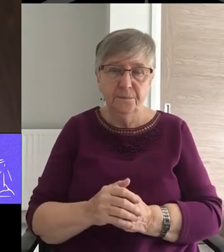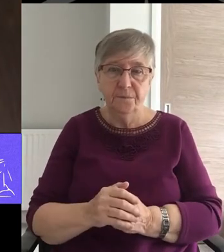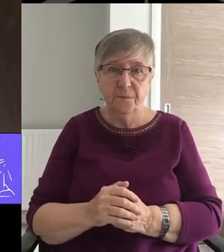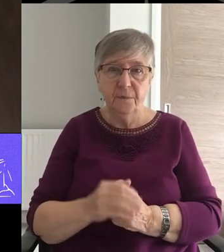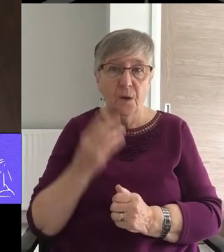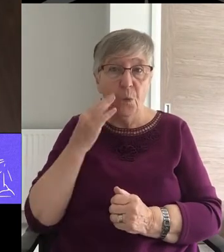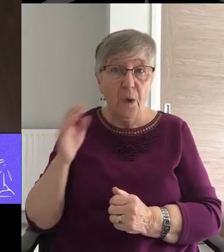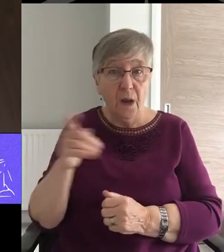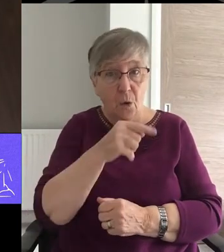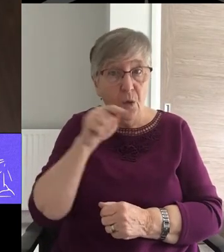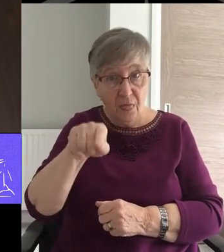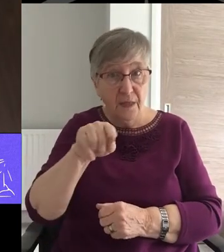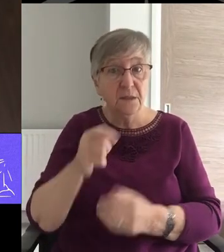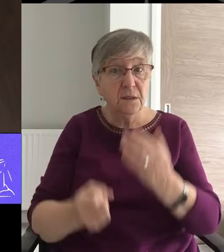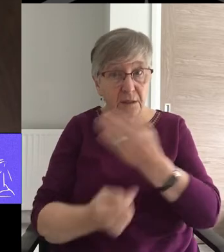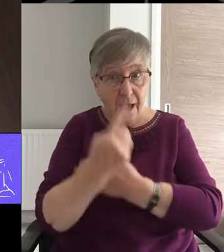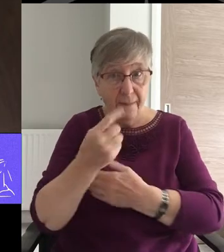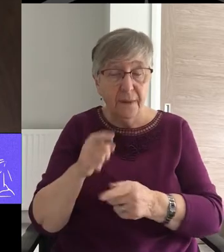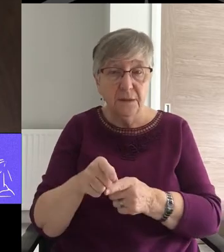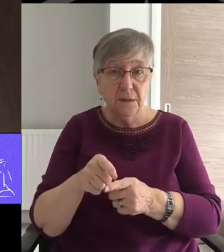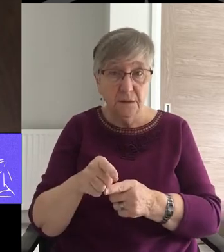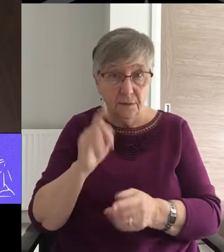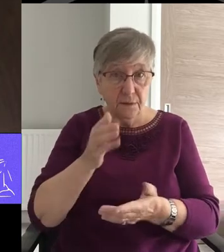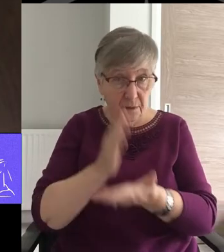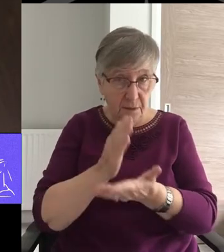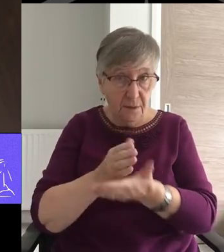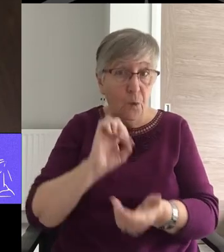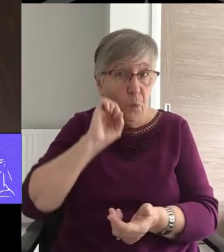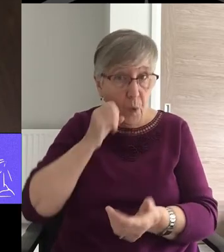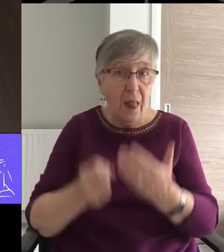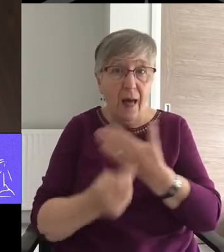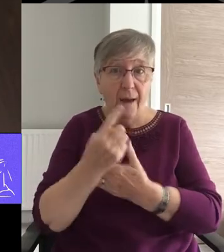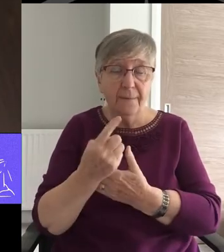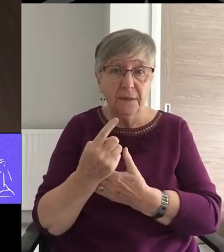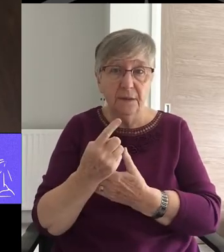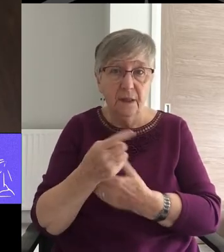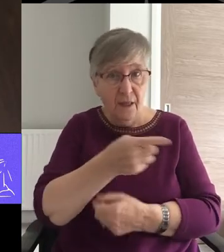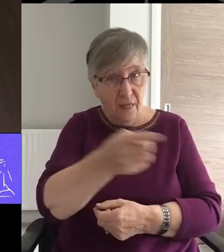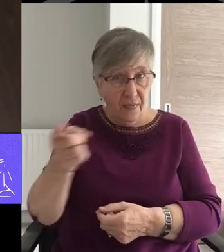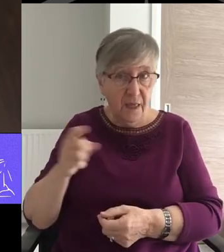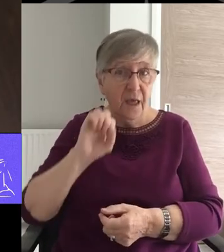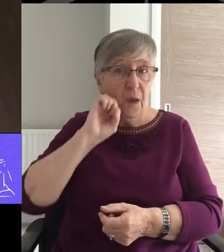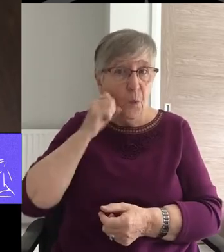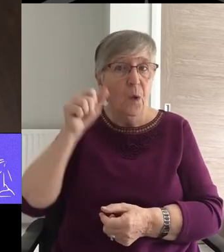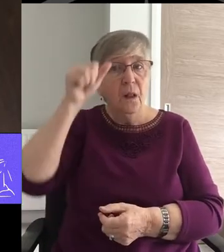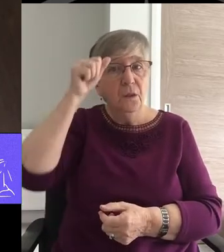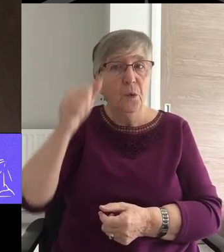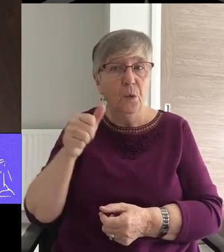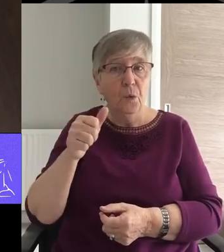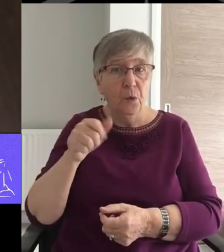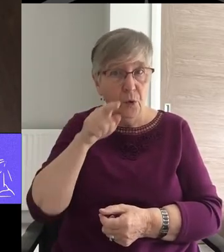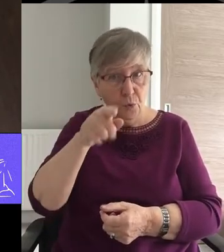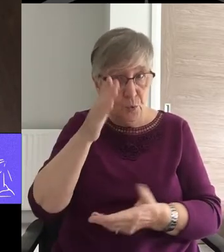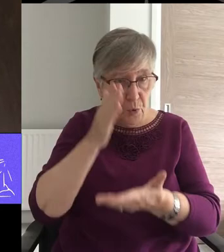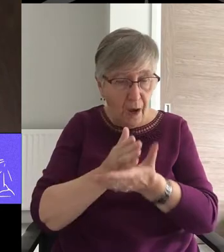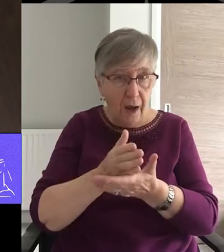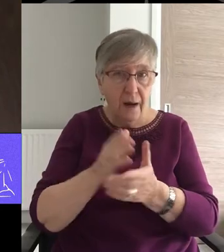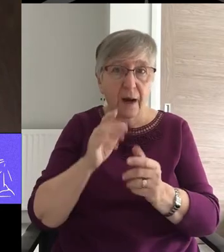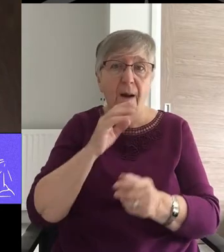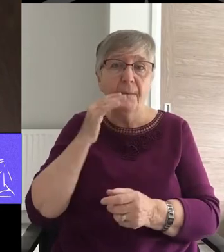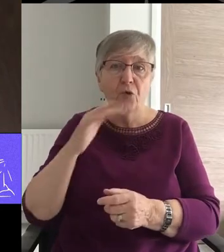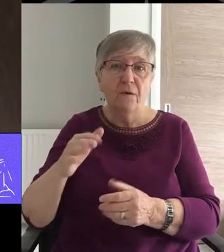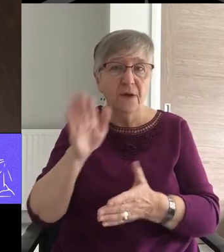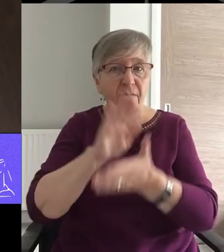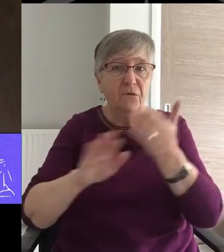When all this comes true, and it surely will, then they will know that a prophet has been among